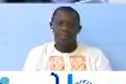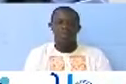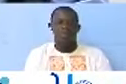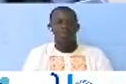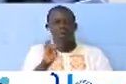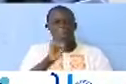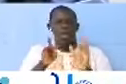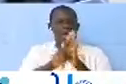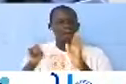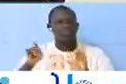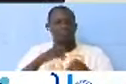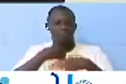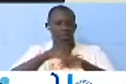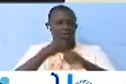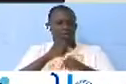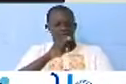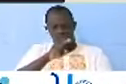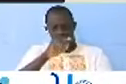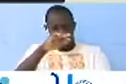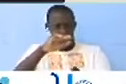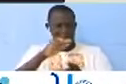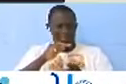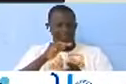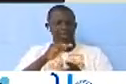kind of training did you receive at the training school?